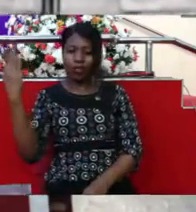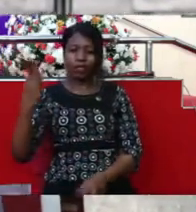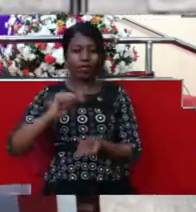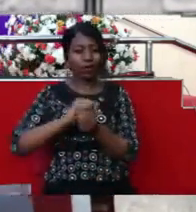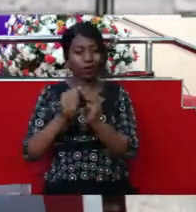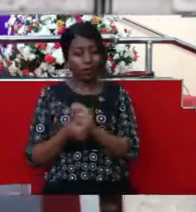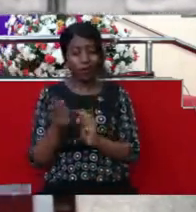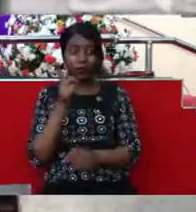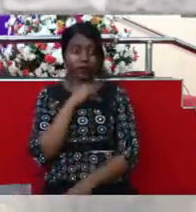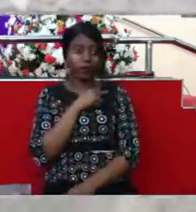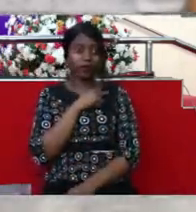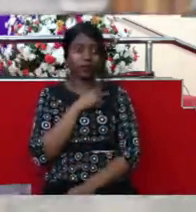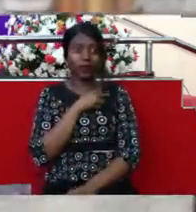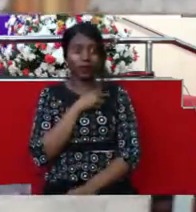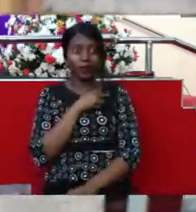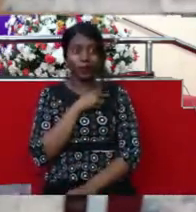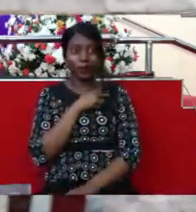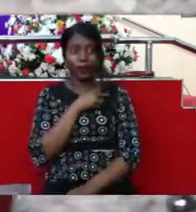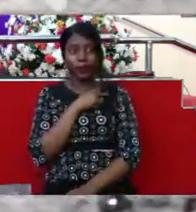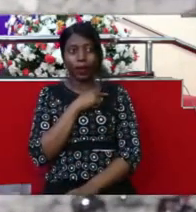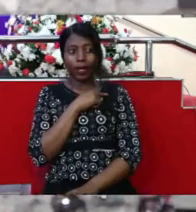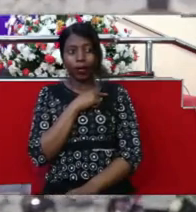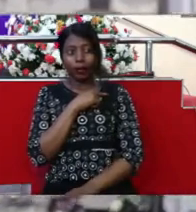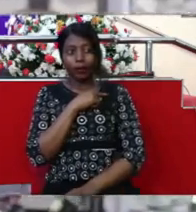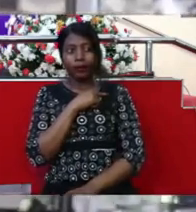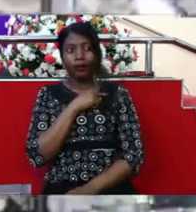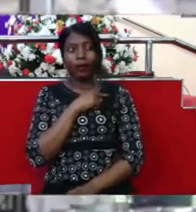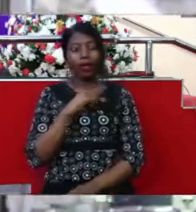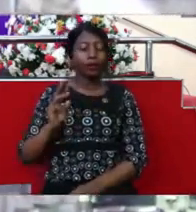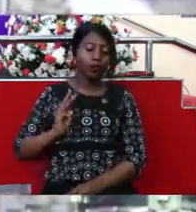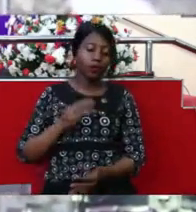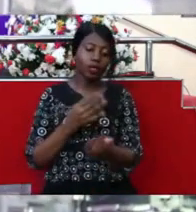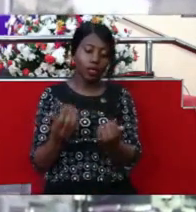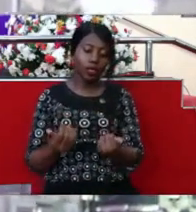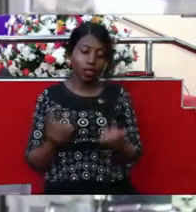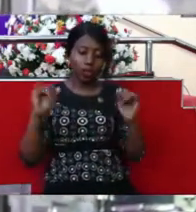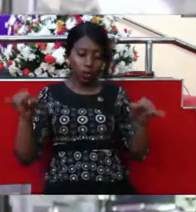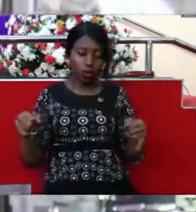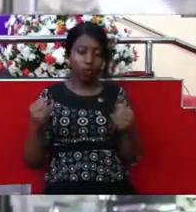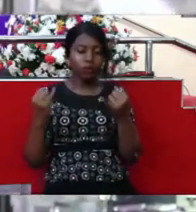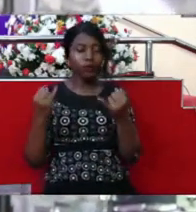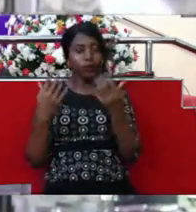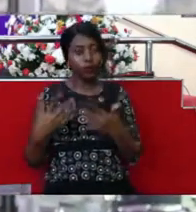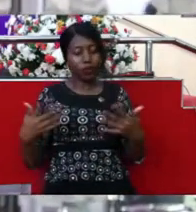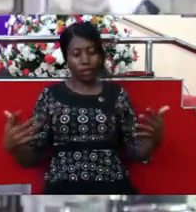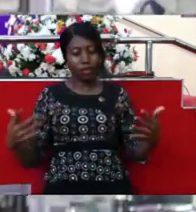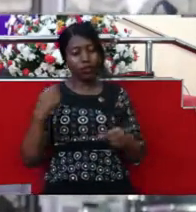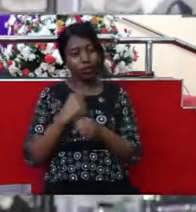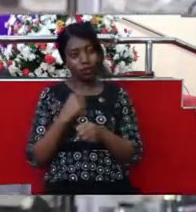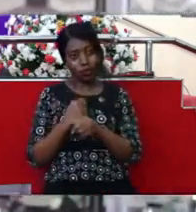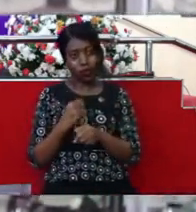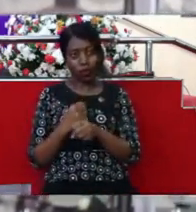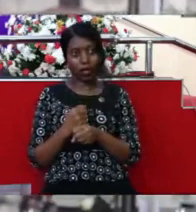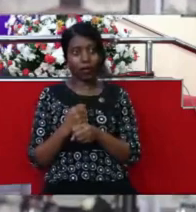ujirizi imebadilika. Needing new strategies for outreach. Inahitajika mambo mapya ama mbinu mipya ya kufanya kazi. The grounds on which